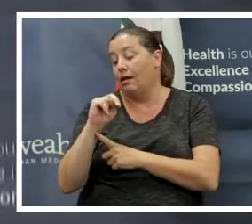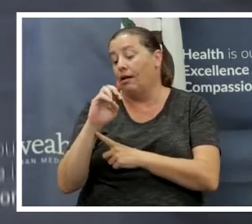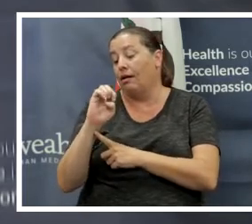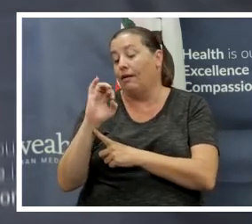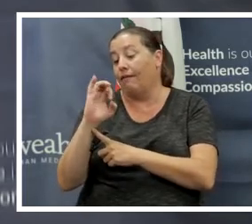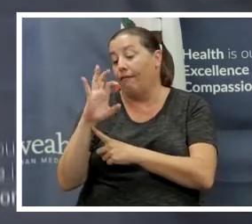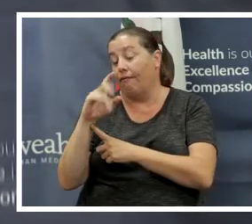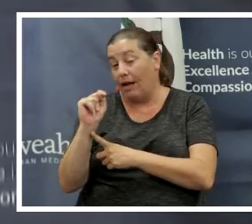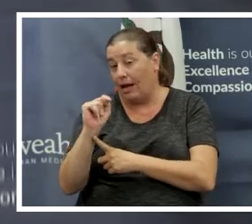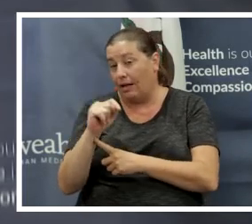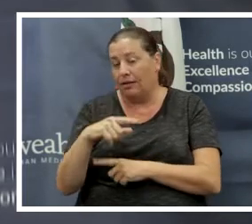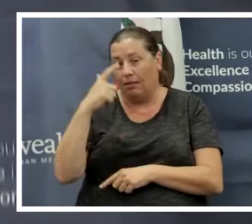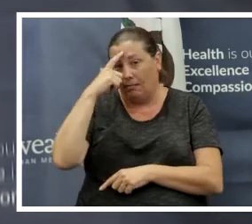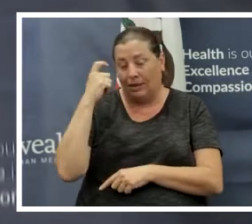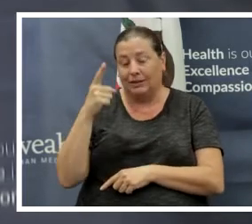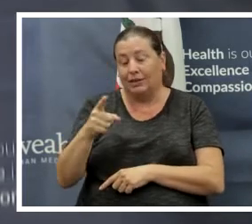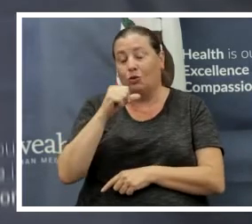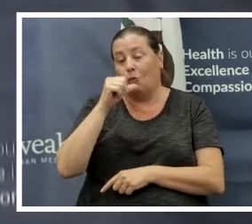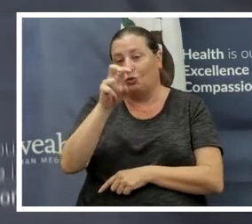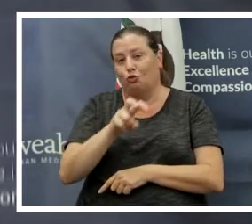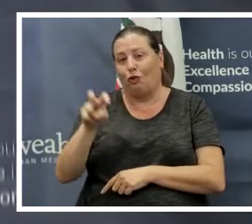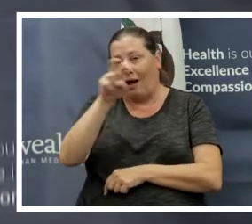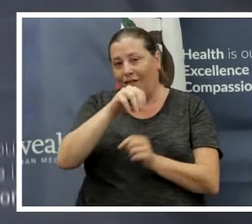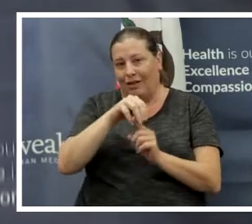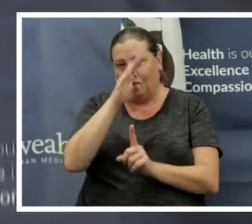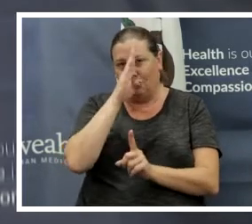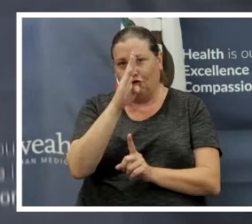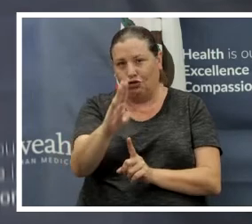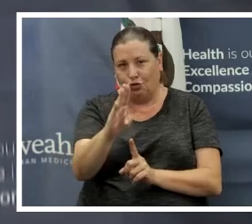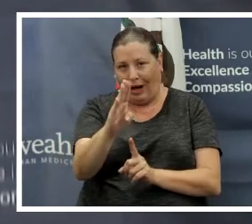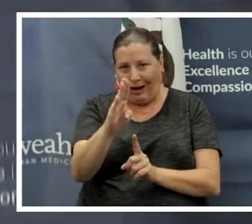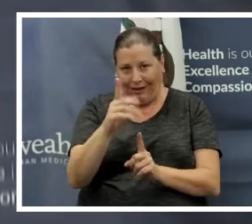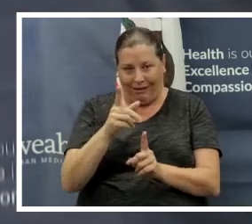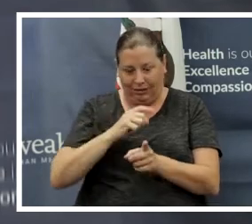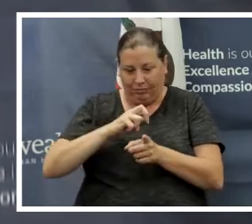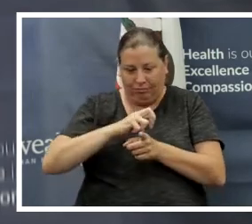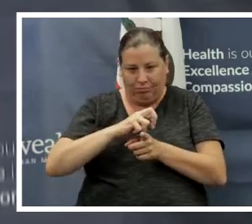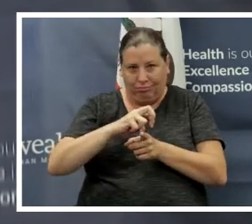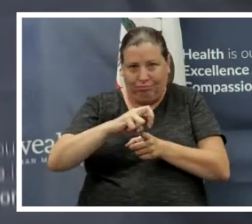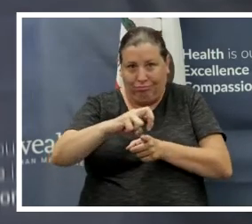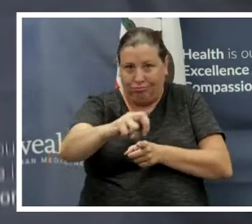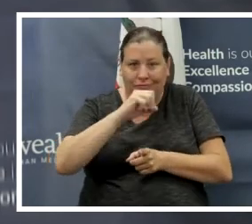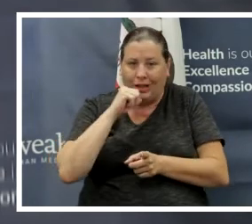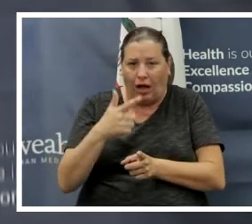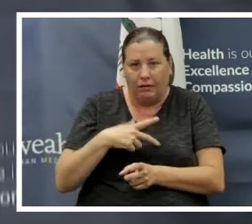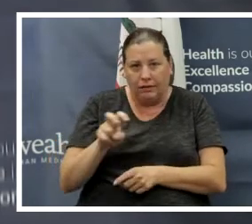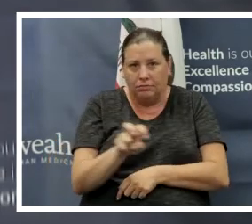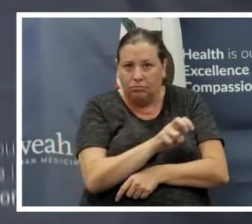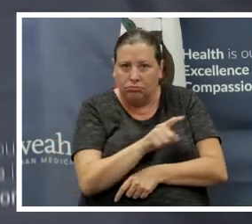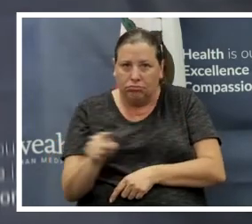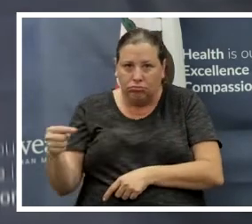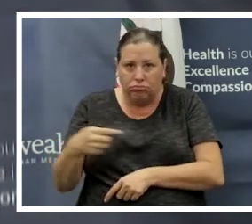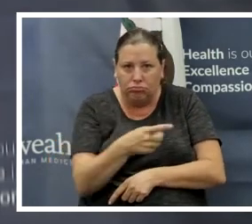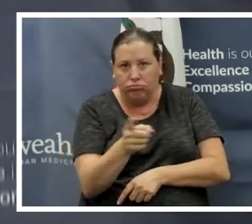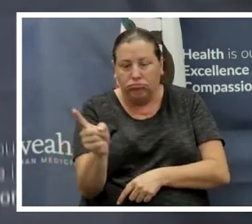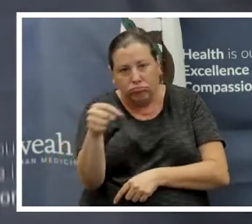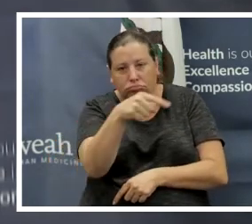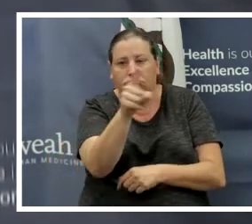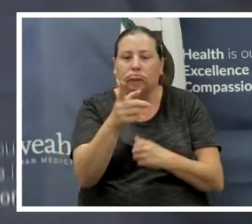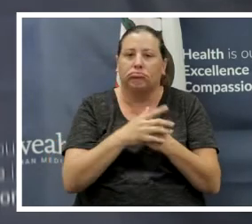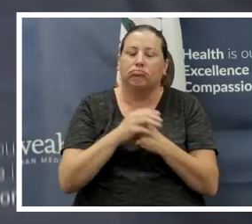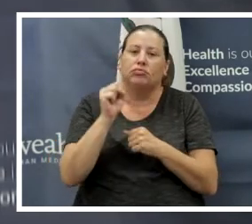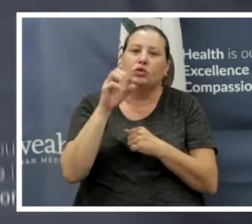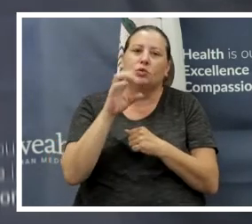they don't travel in a straight line. So the virus does not go in a straight line, it actually zigzags as it goes, so it's going to definitely hit